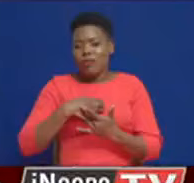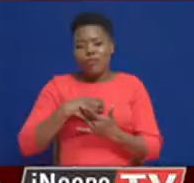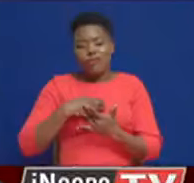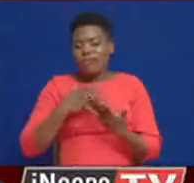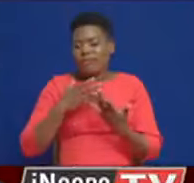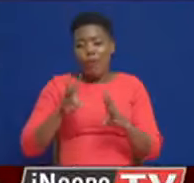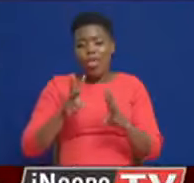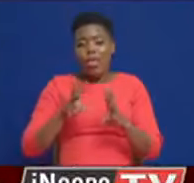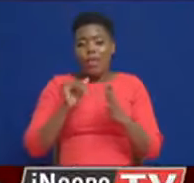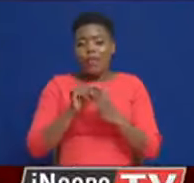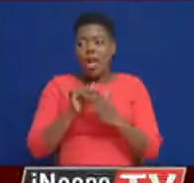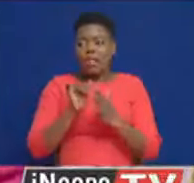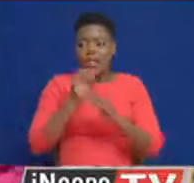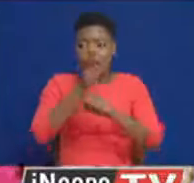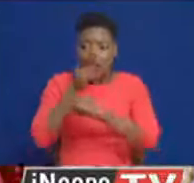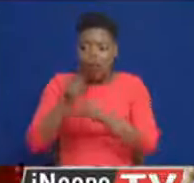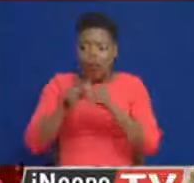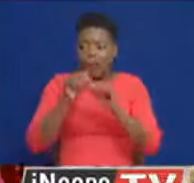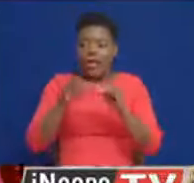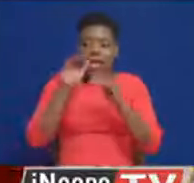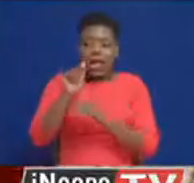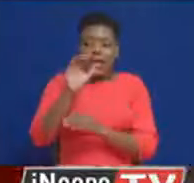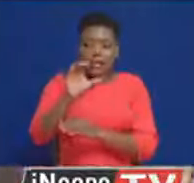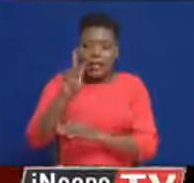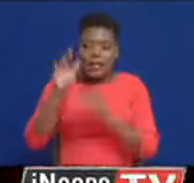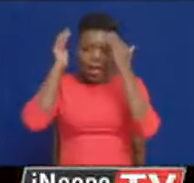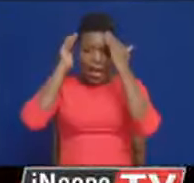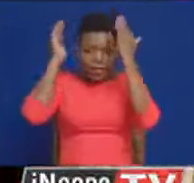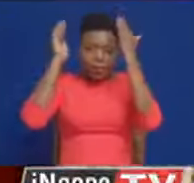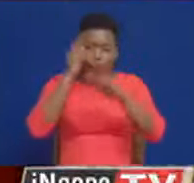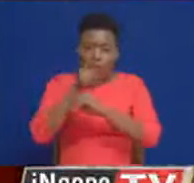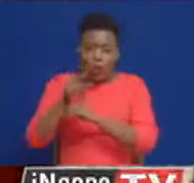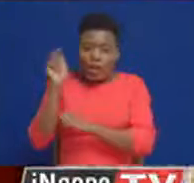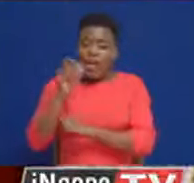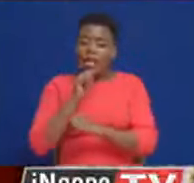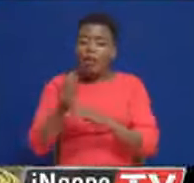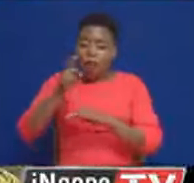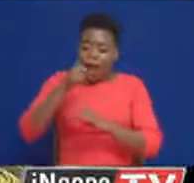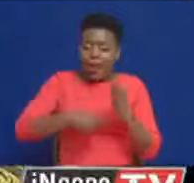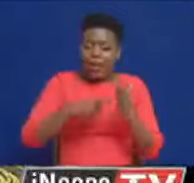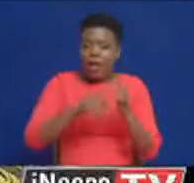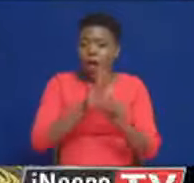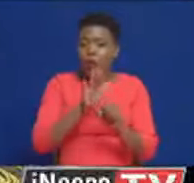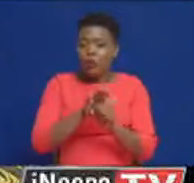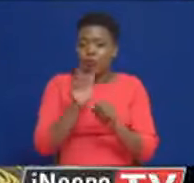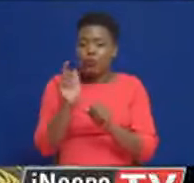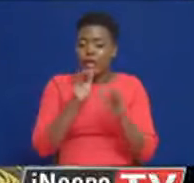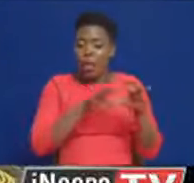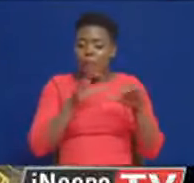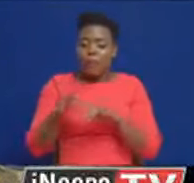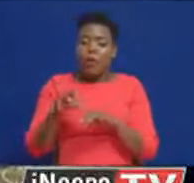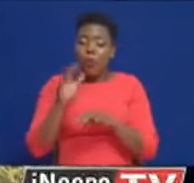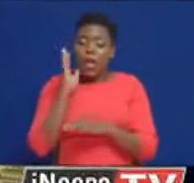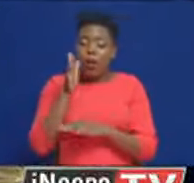That is a sound warning from Anglican Church of Kenya Archbishop Jackson Ole Sapit to a parliamentary